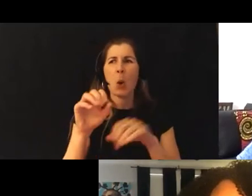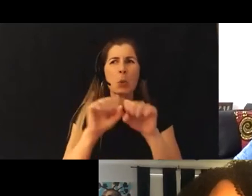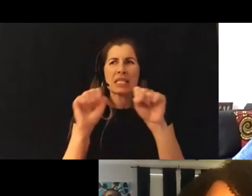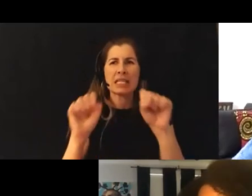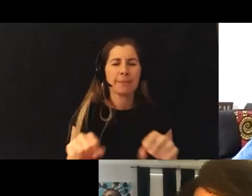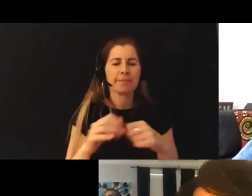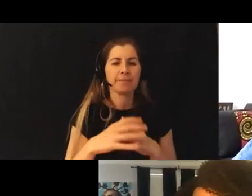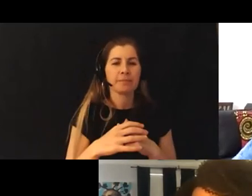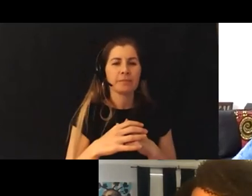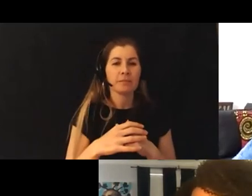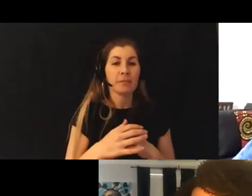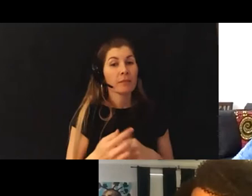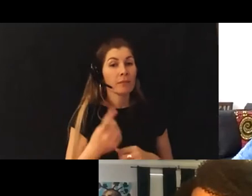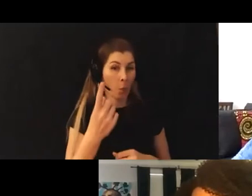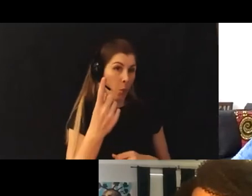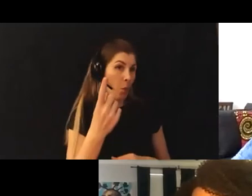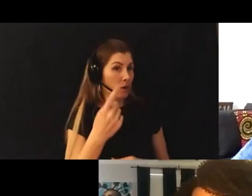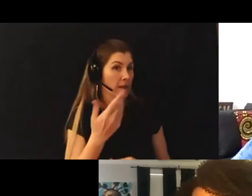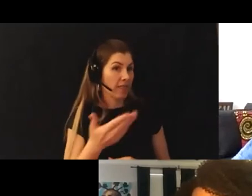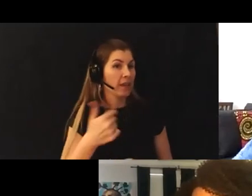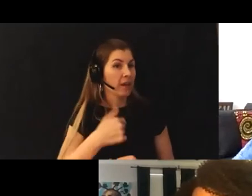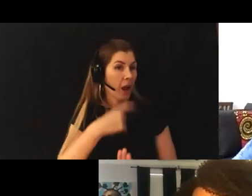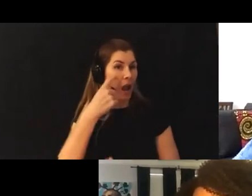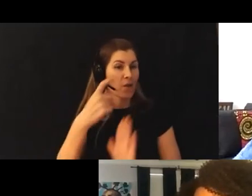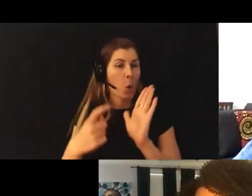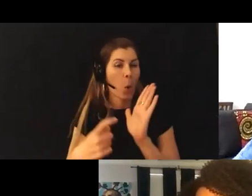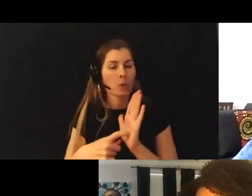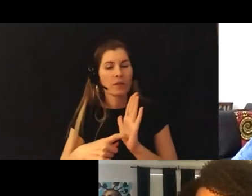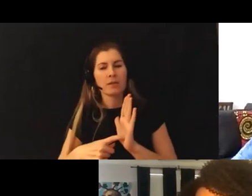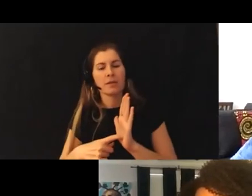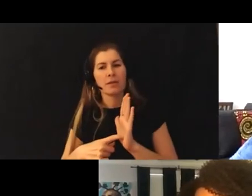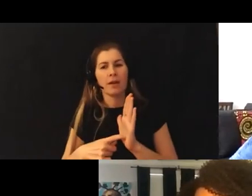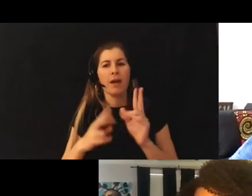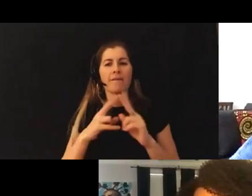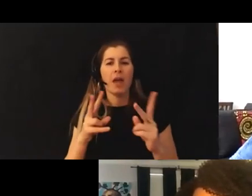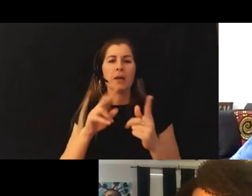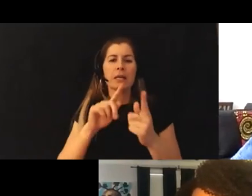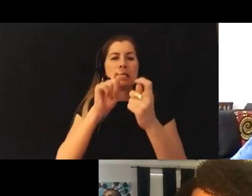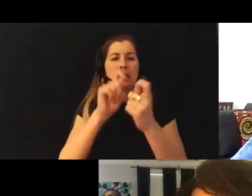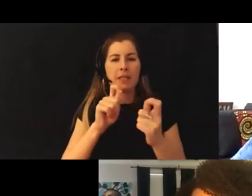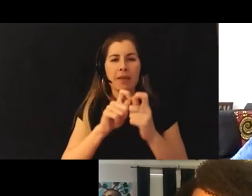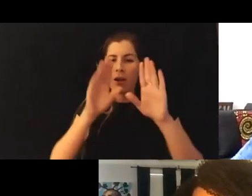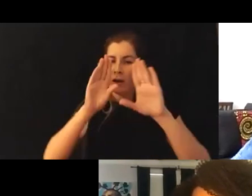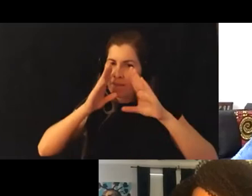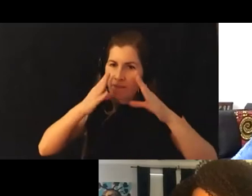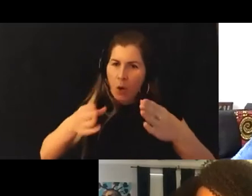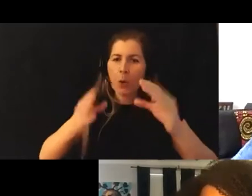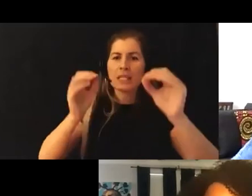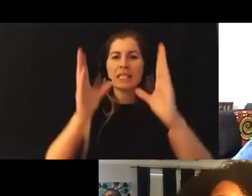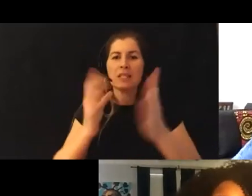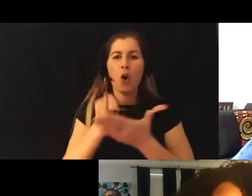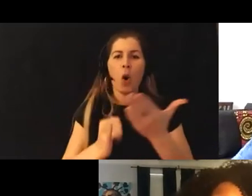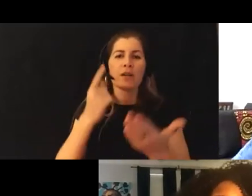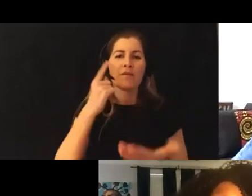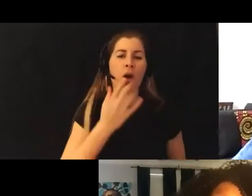that I've been seeing really is an explicit, articulated focus on teaching artists of color